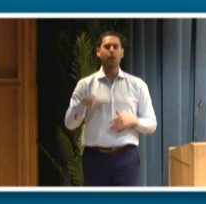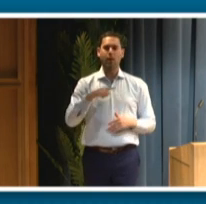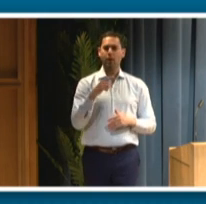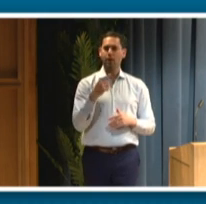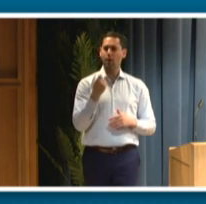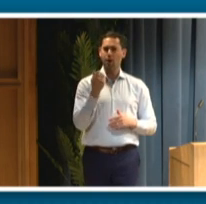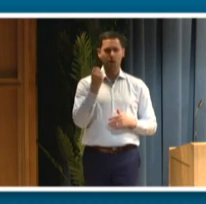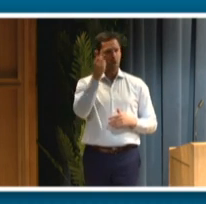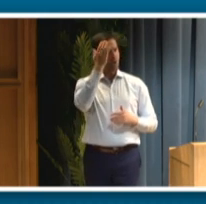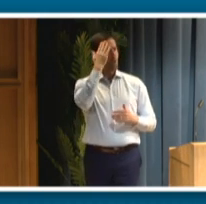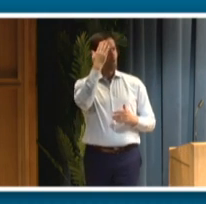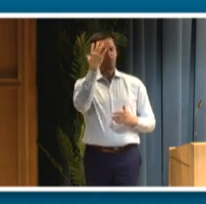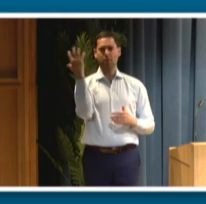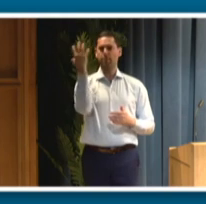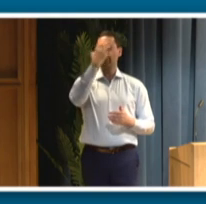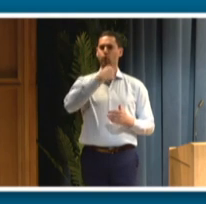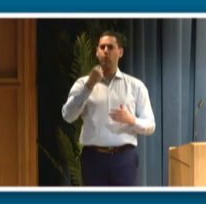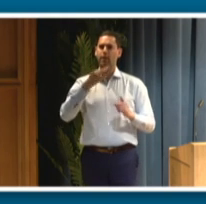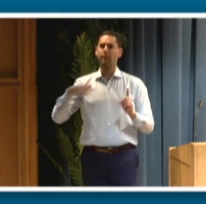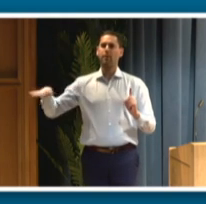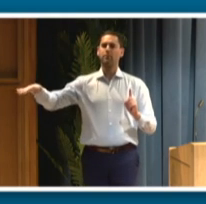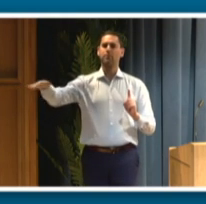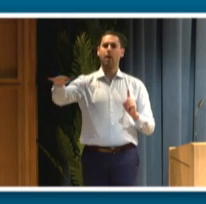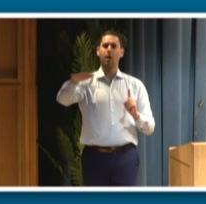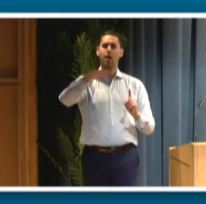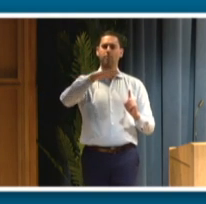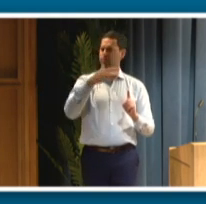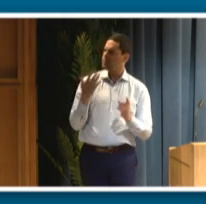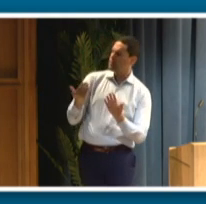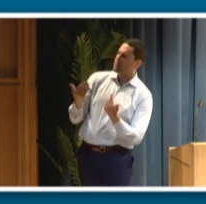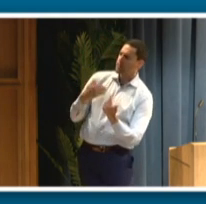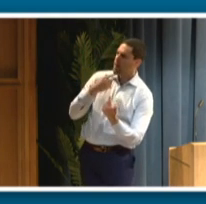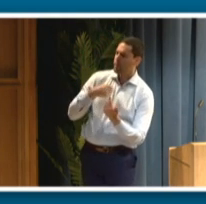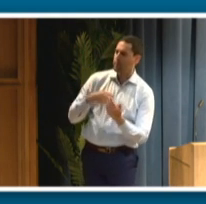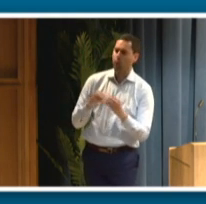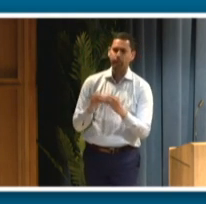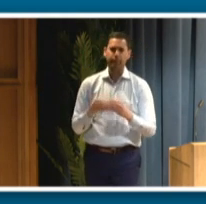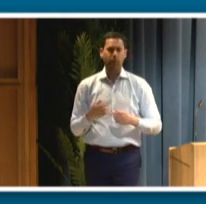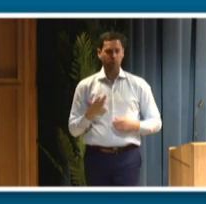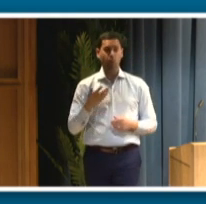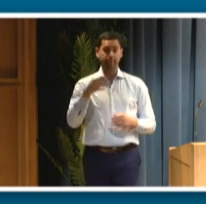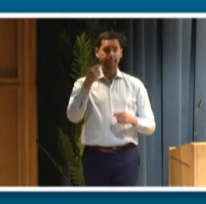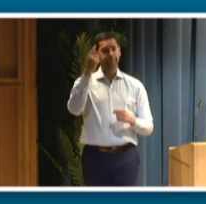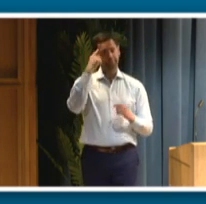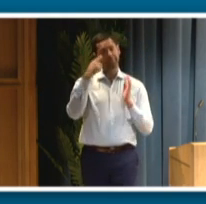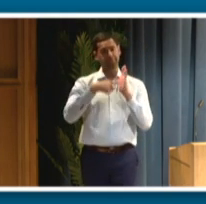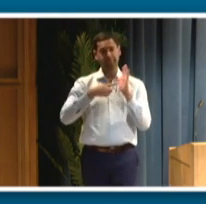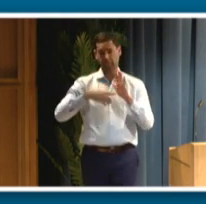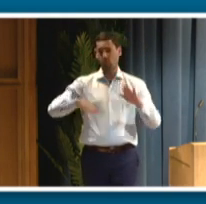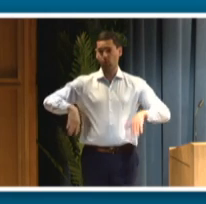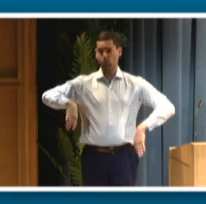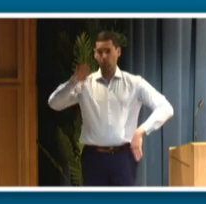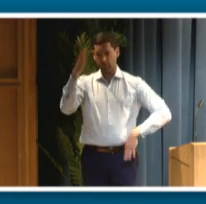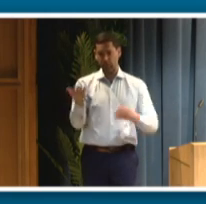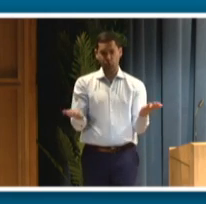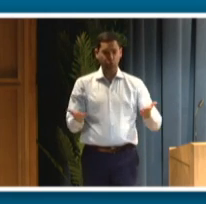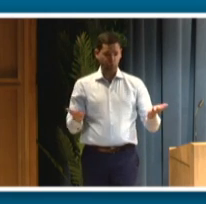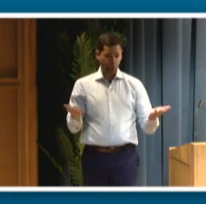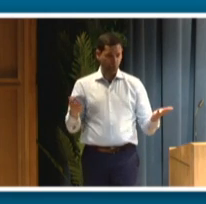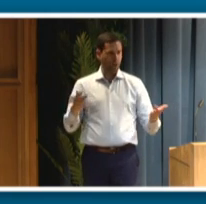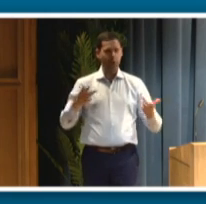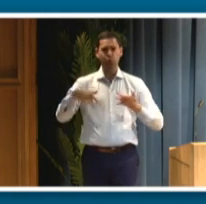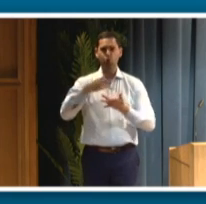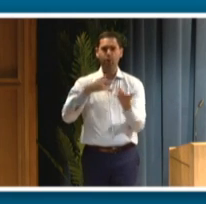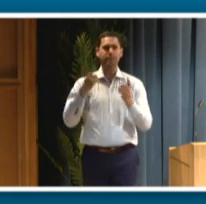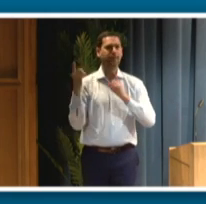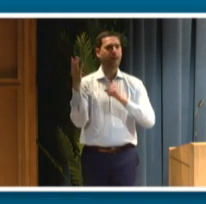of the space around them. Tell me more about what that means. So, like, growing up here, you know, a tourist comes to the city and says, yeah,